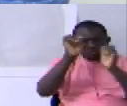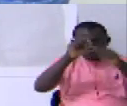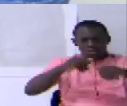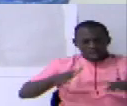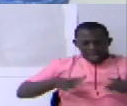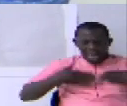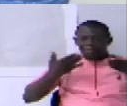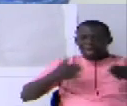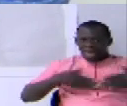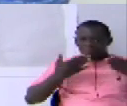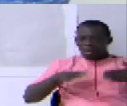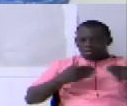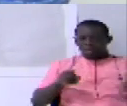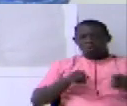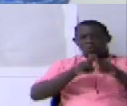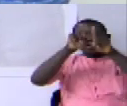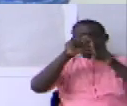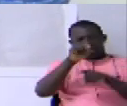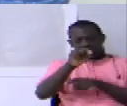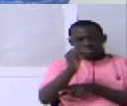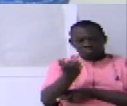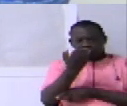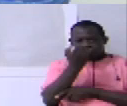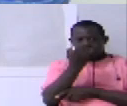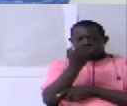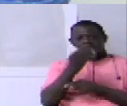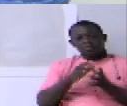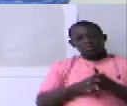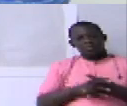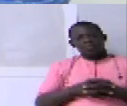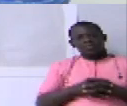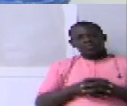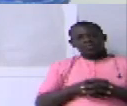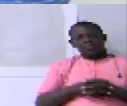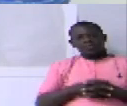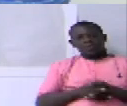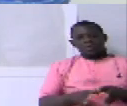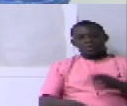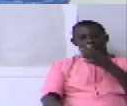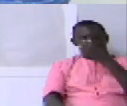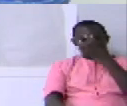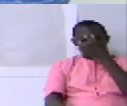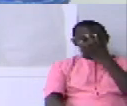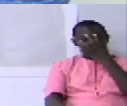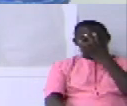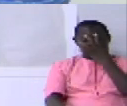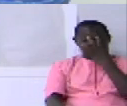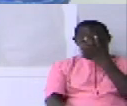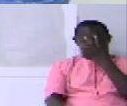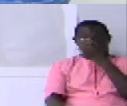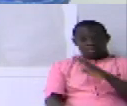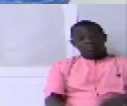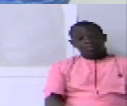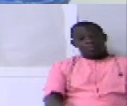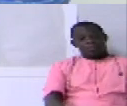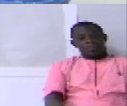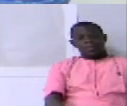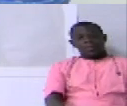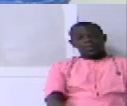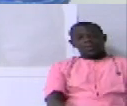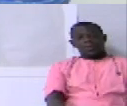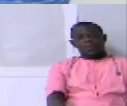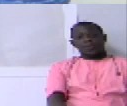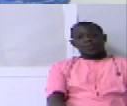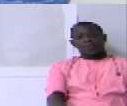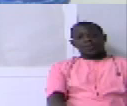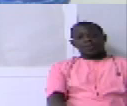woto saying nim misali kama ila baluo amume be kake baluo leti domoro me yalon ko